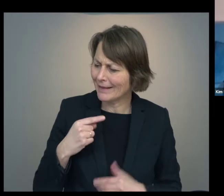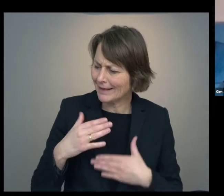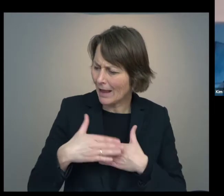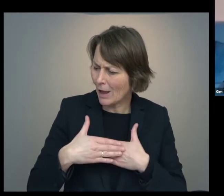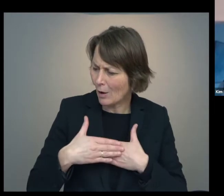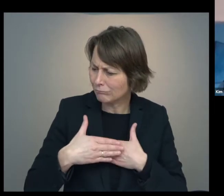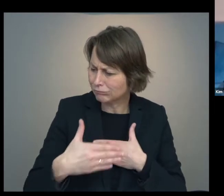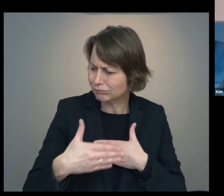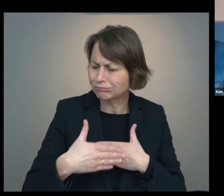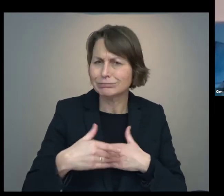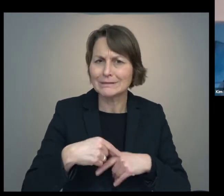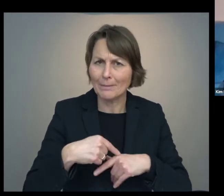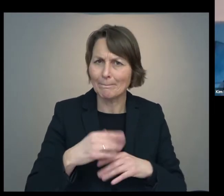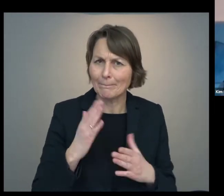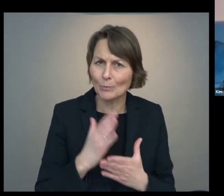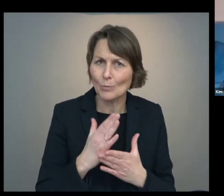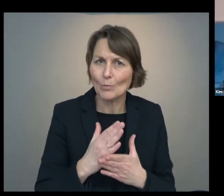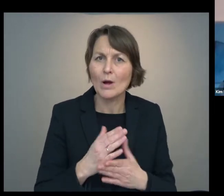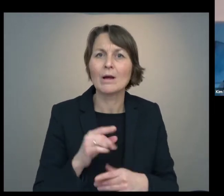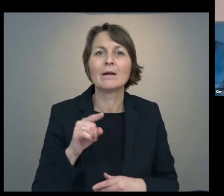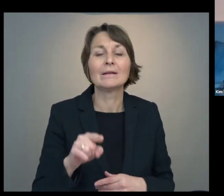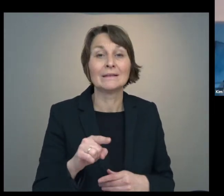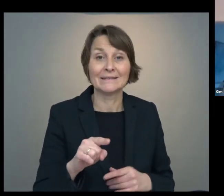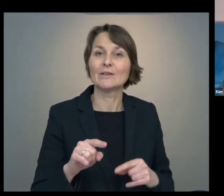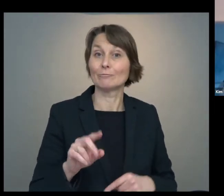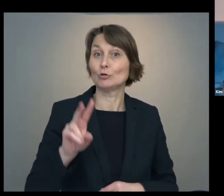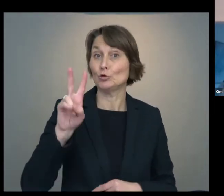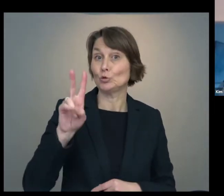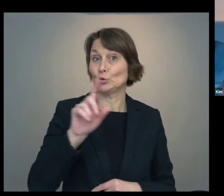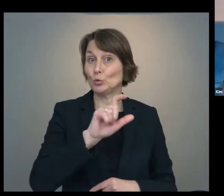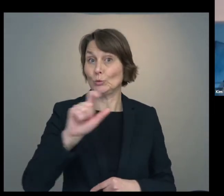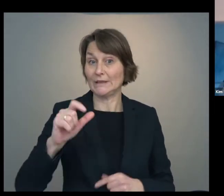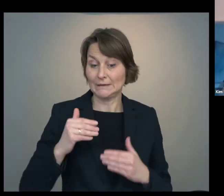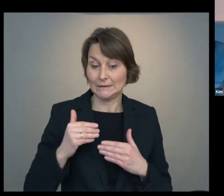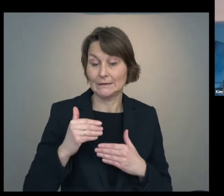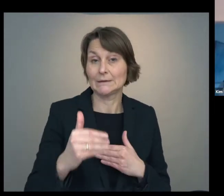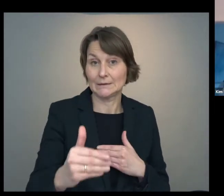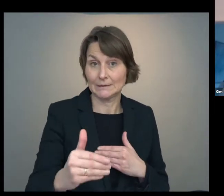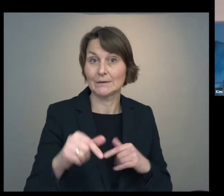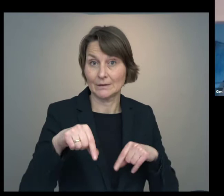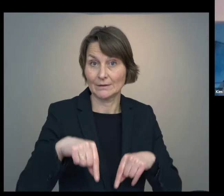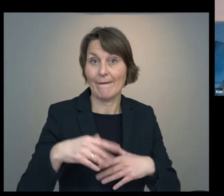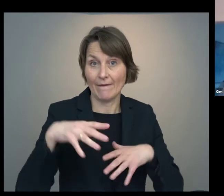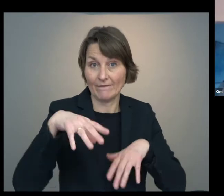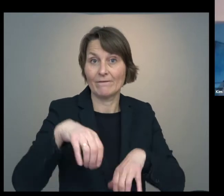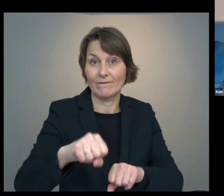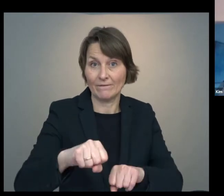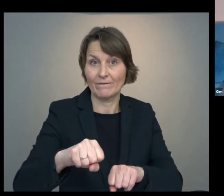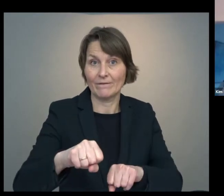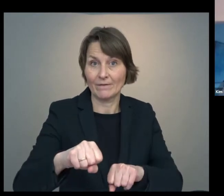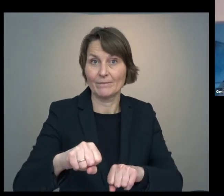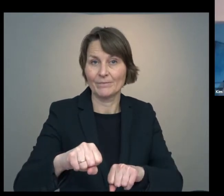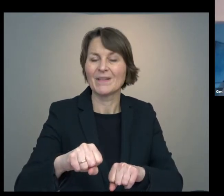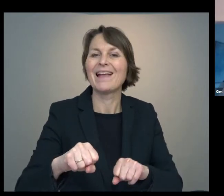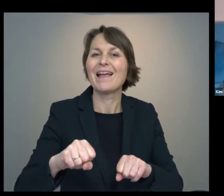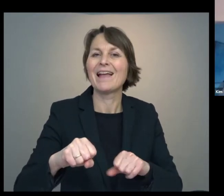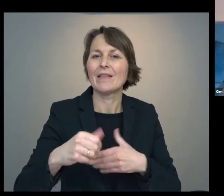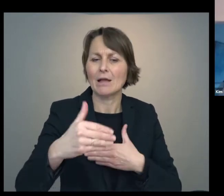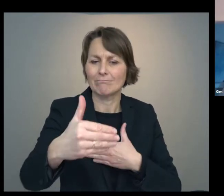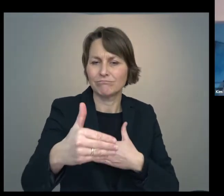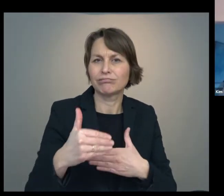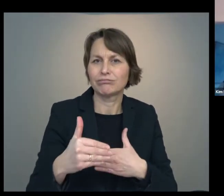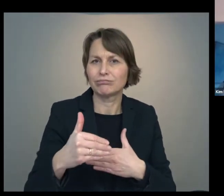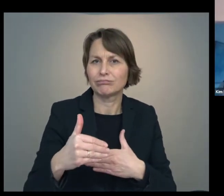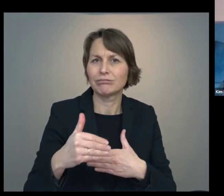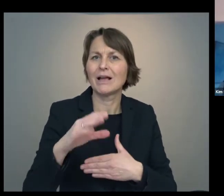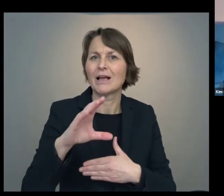mentioned sprints. How long are your sprints? We do 2-week sprints. So we do